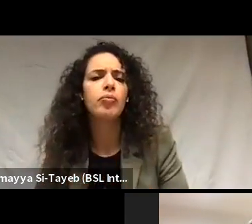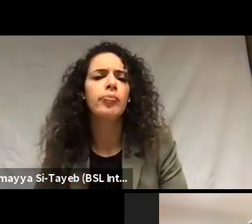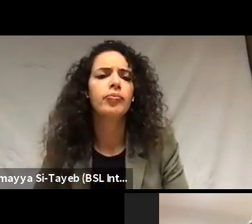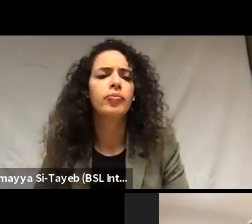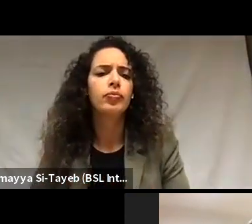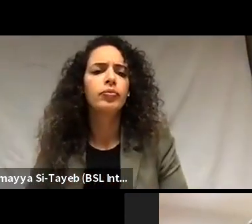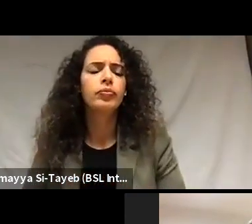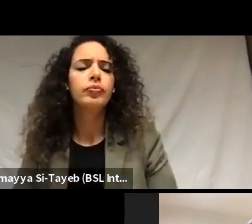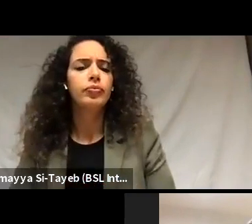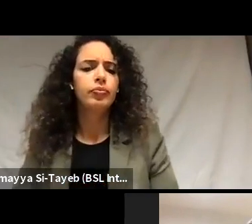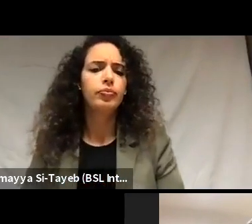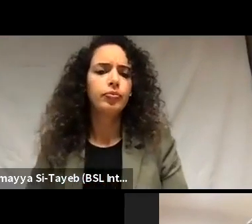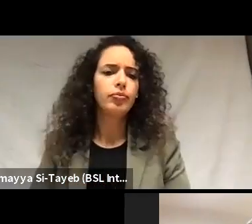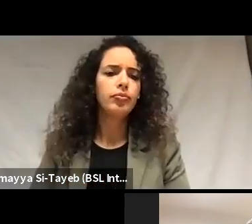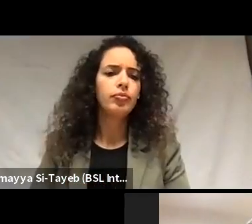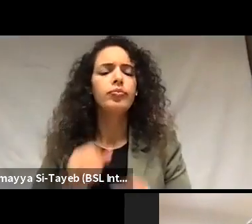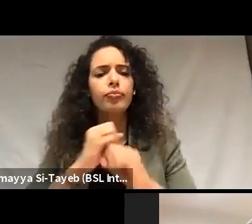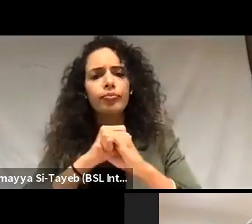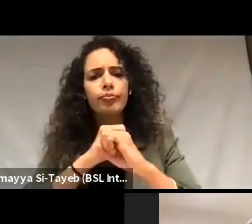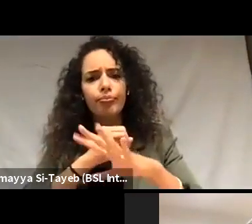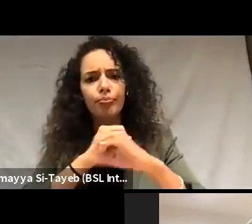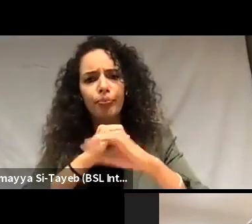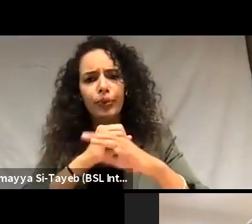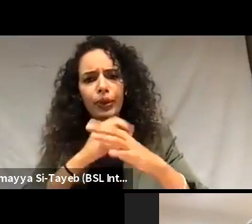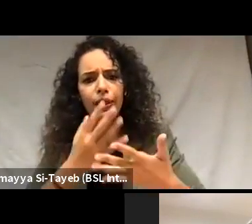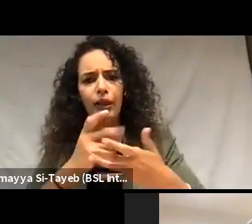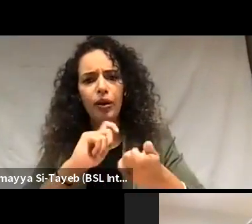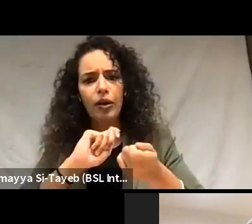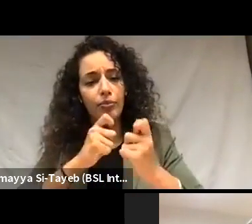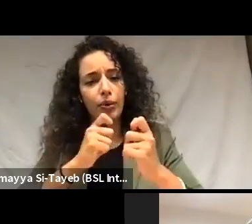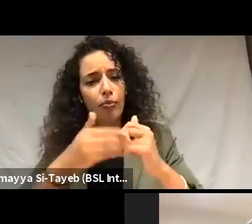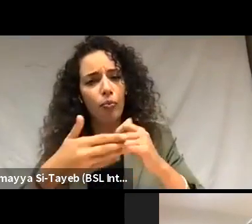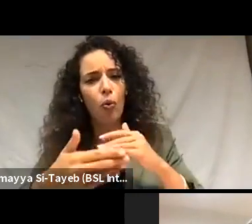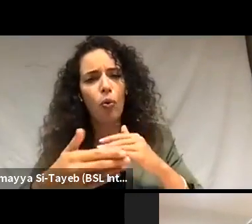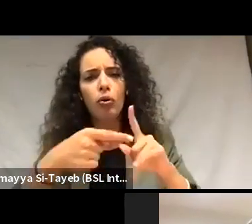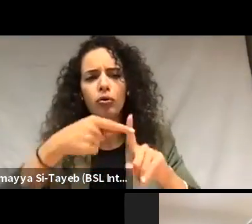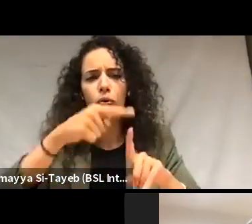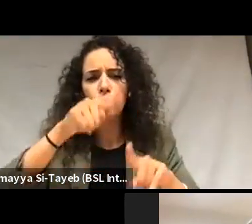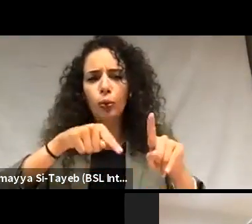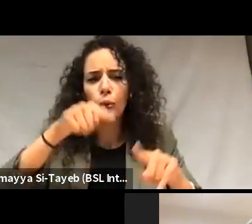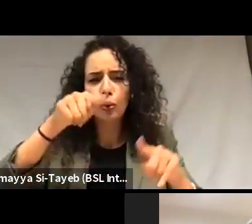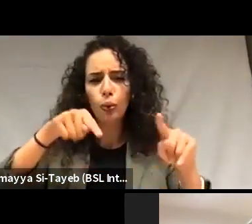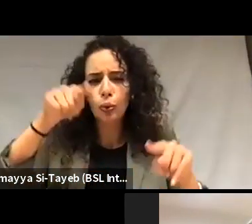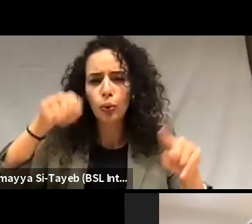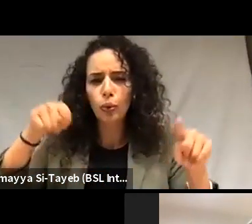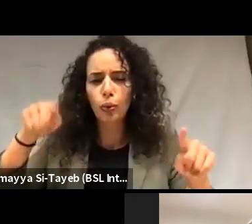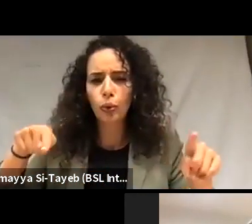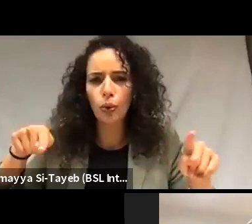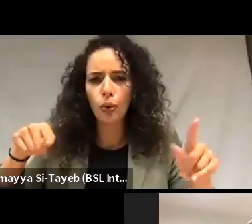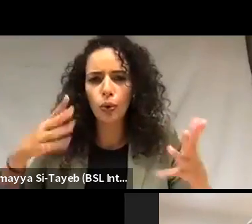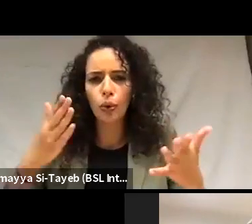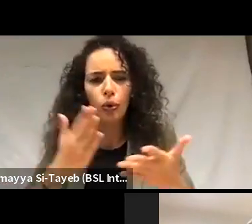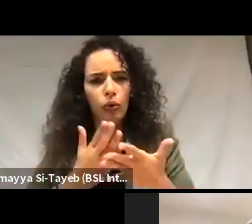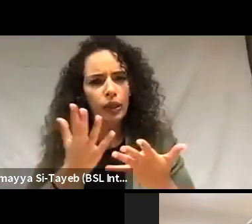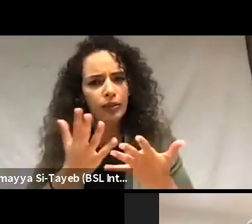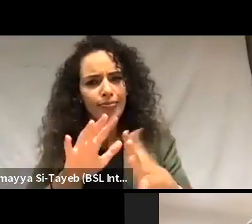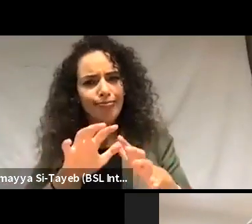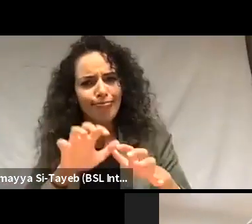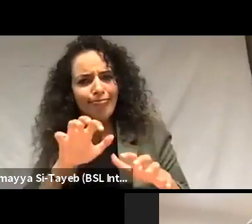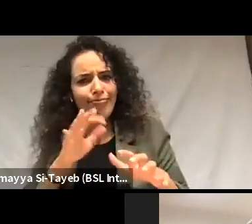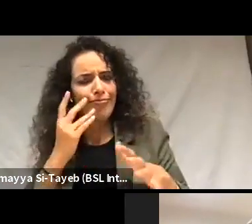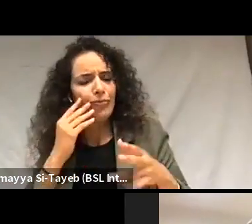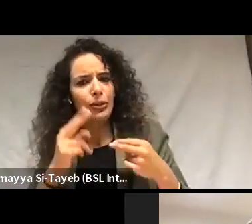the mainstream media has become more diverse. There's no question. I mean, it's awkward to sit in a news